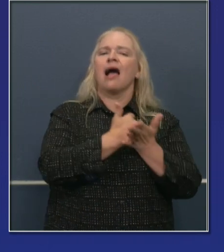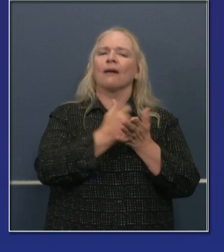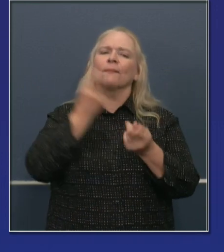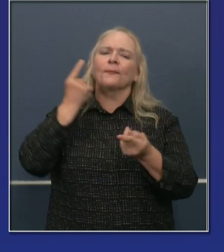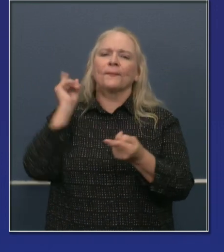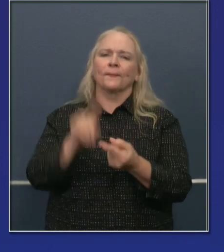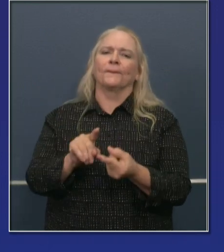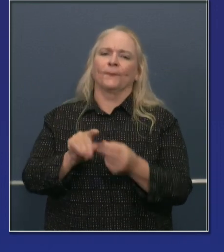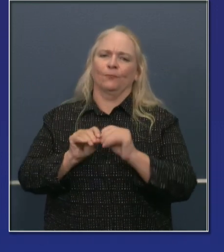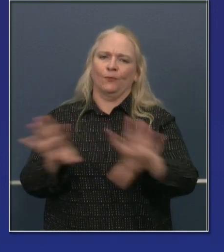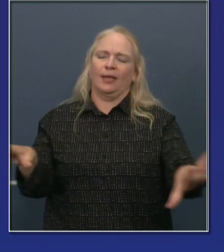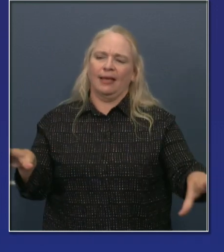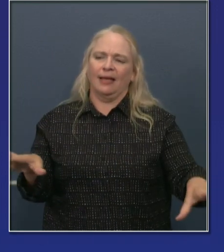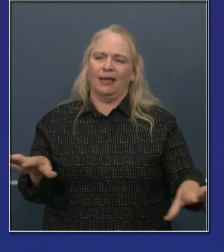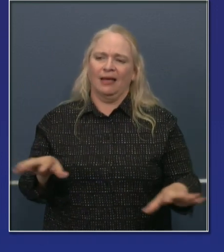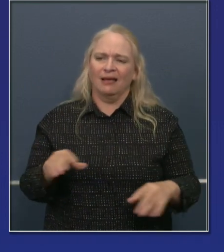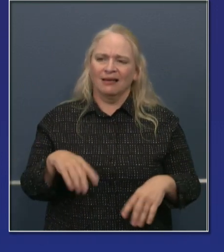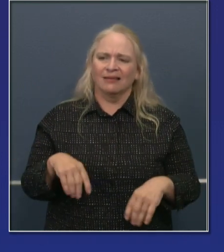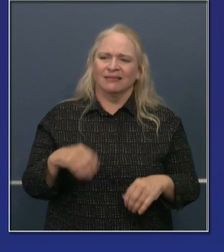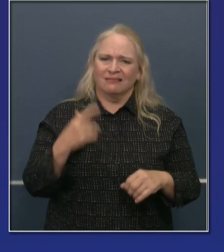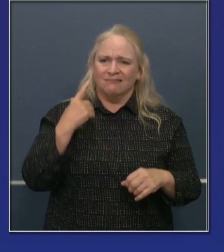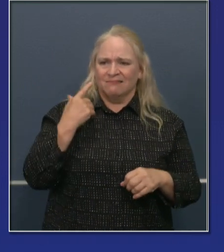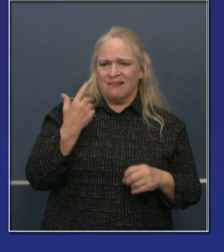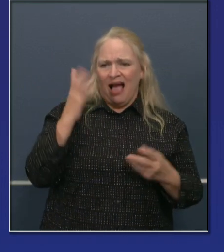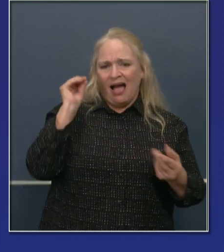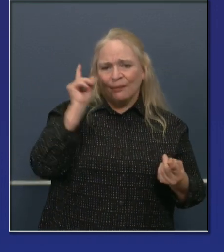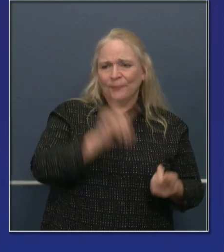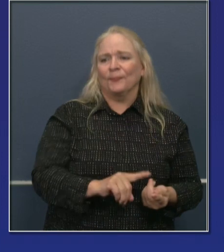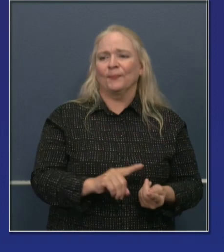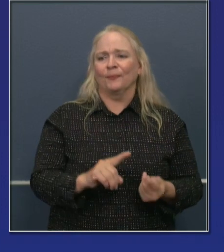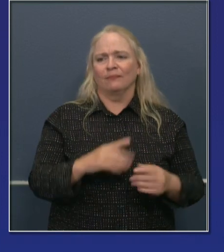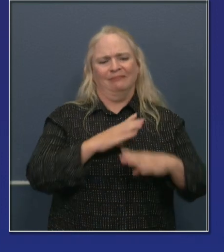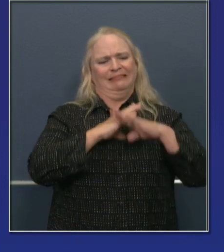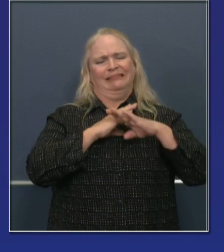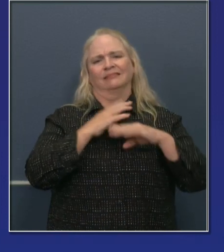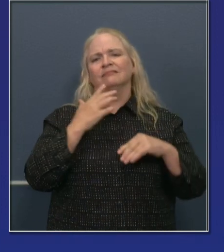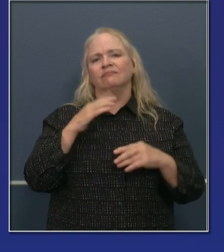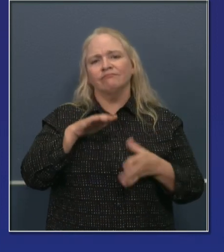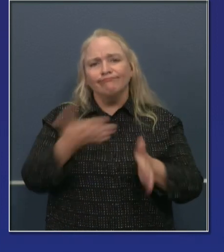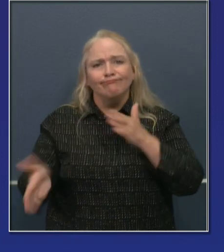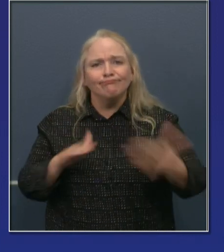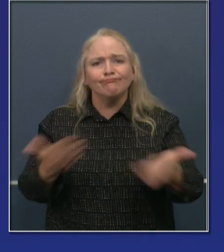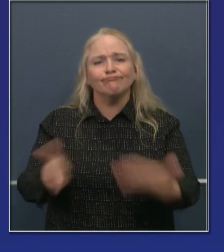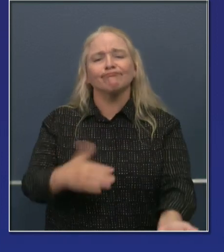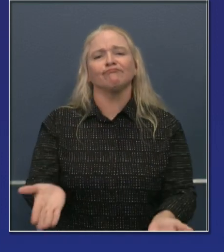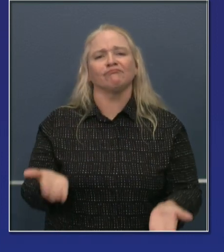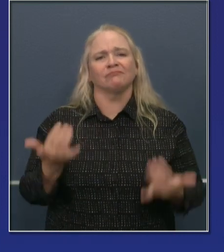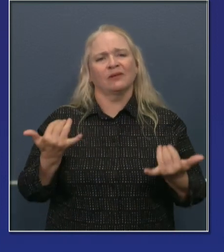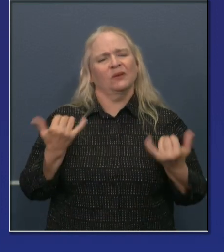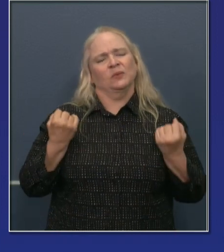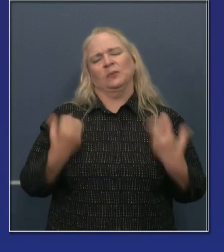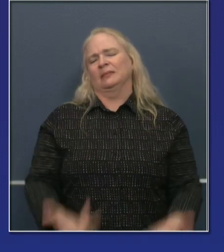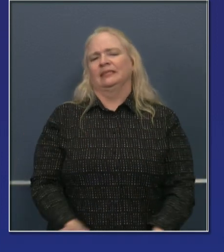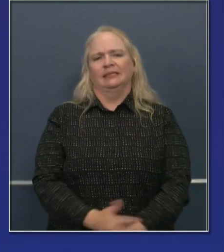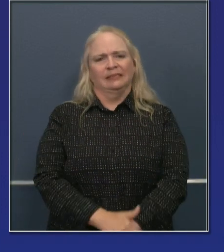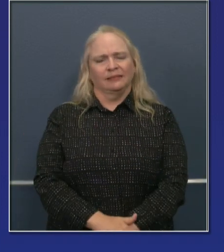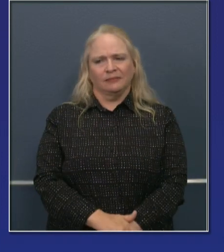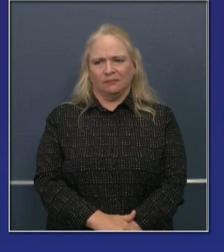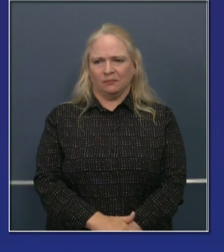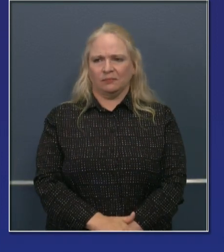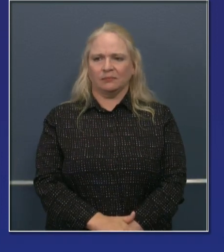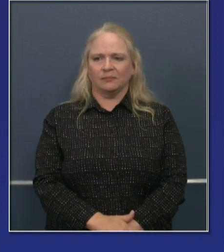this disease. And I'm going to be focusing on socializing that a little bit more by inviting our members of